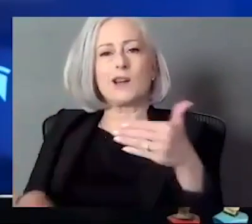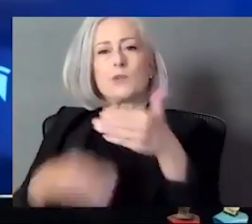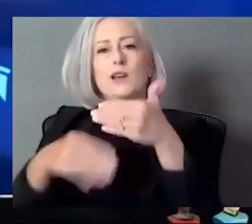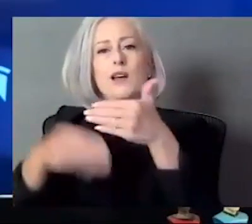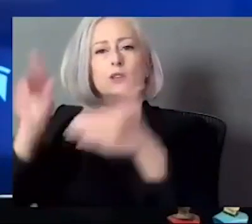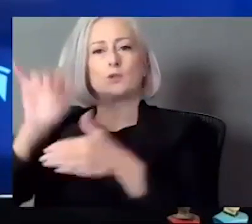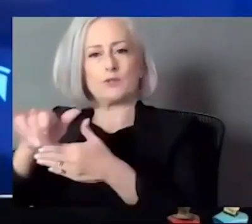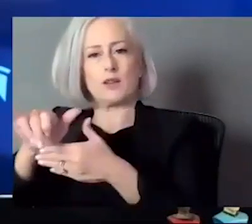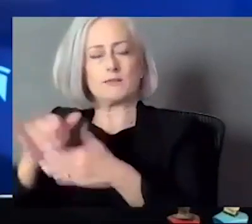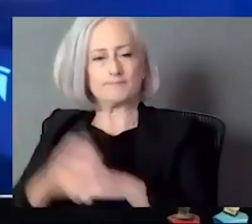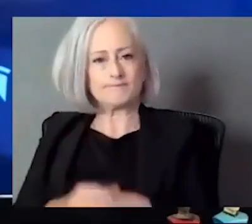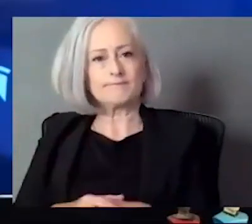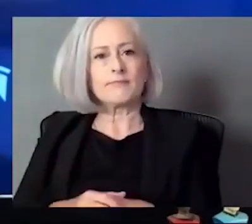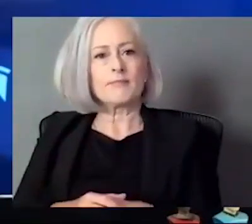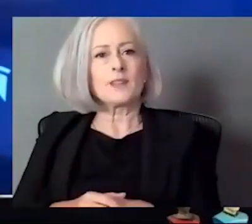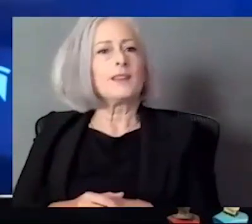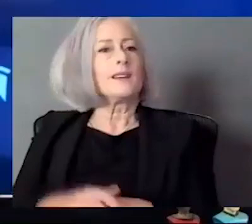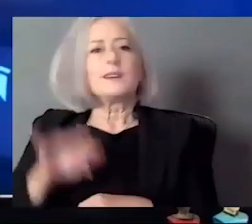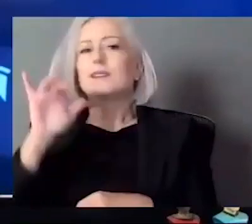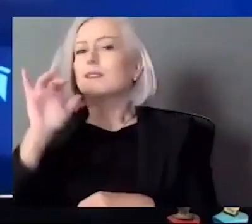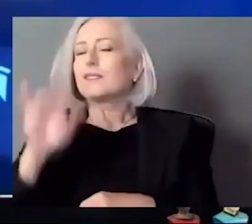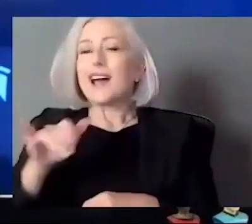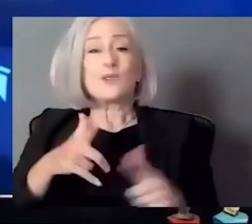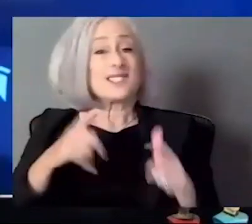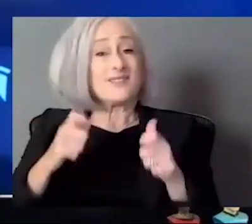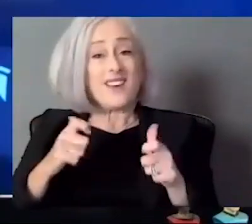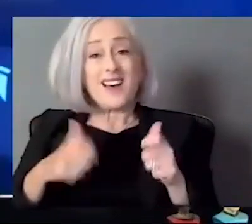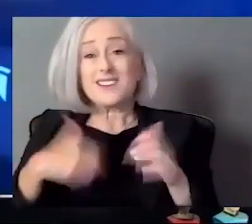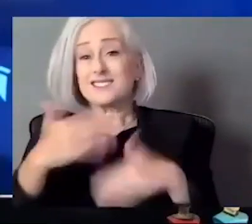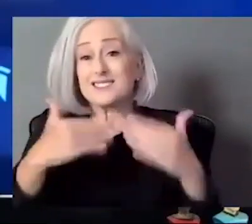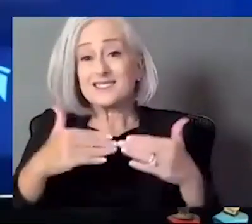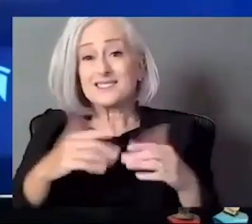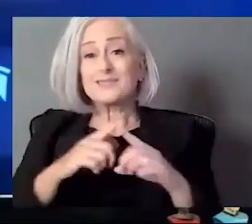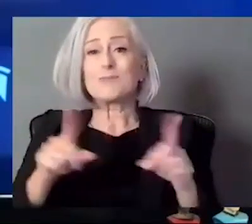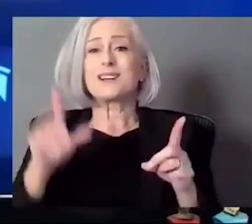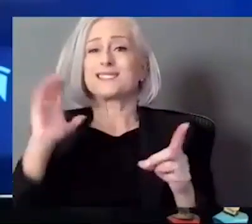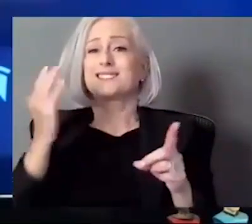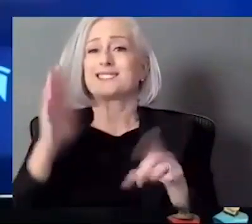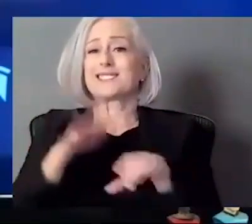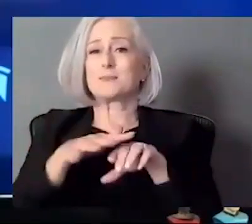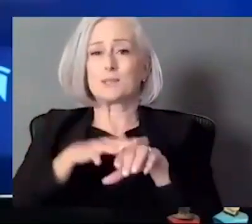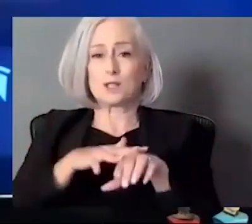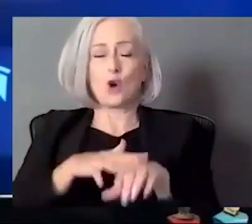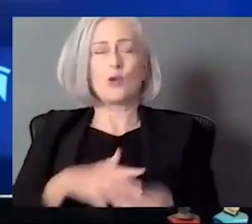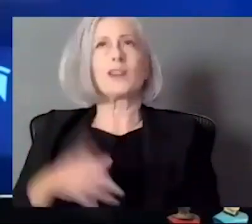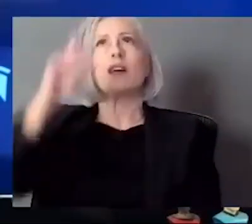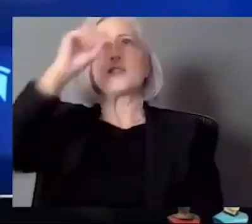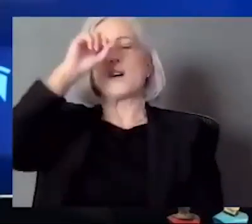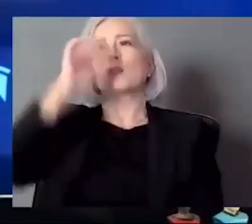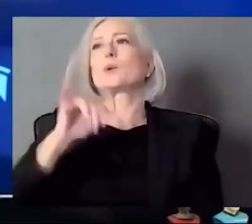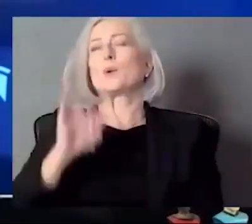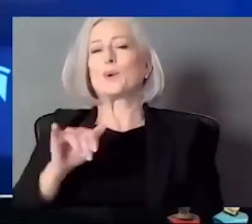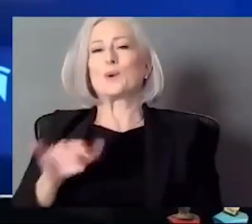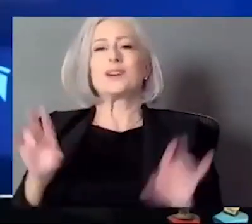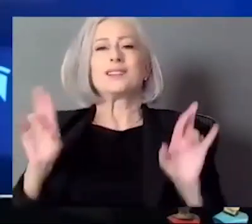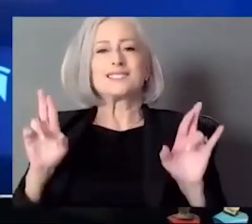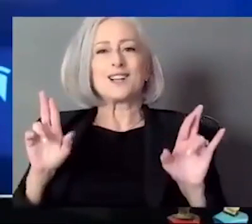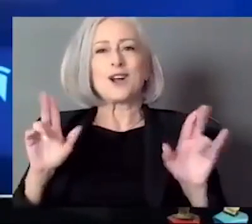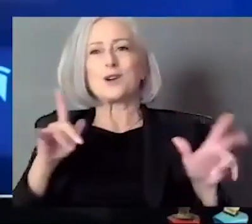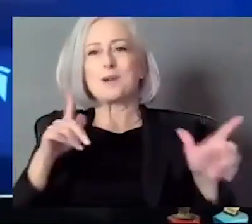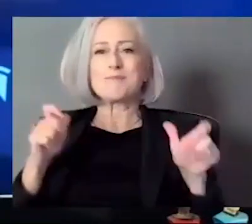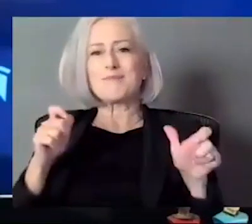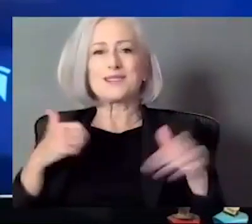slow. Yeah. And I thought to myself, it is slow relative to Star Trek true warp speed, but